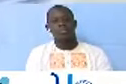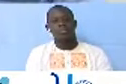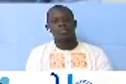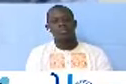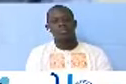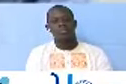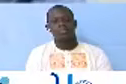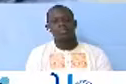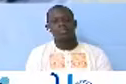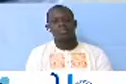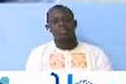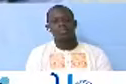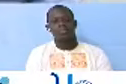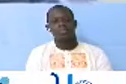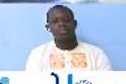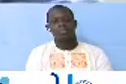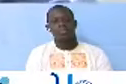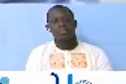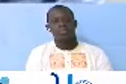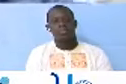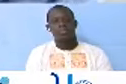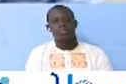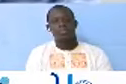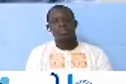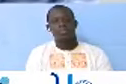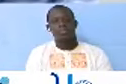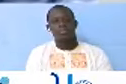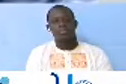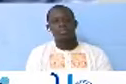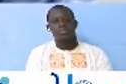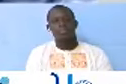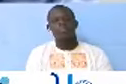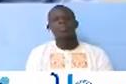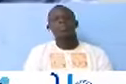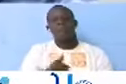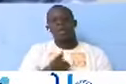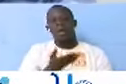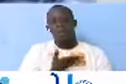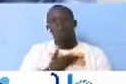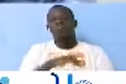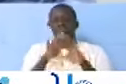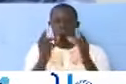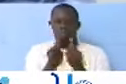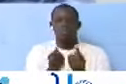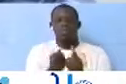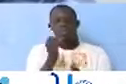Sanneh. Iko kumu bebu. Kumu mbule. I have something to say.